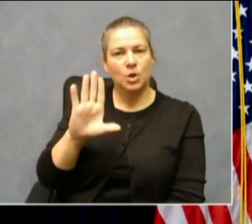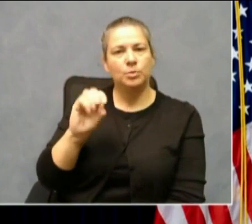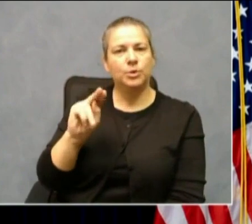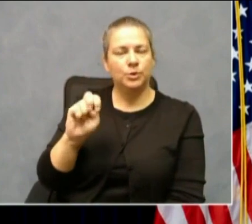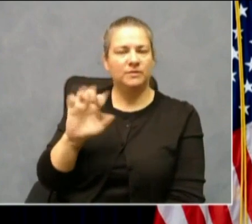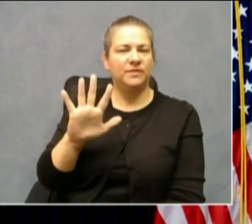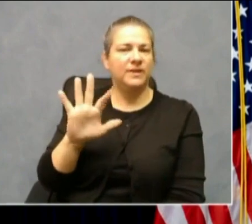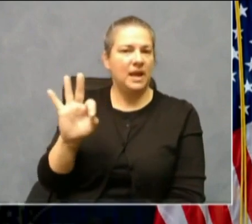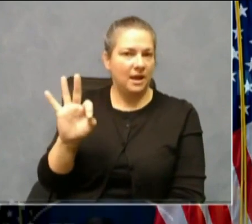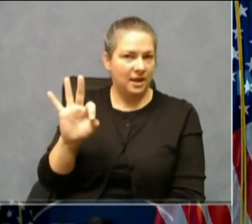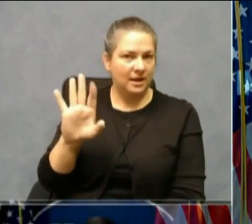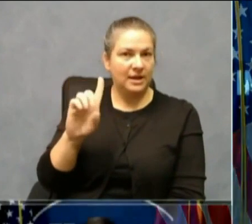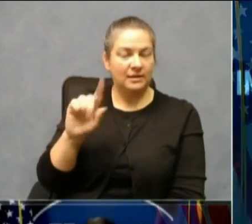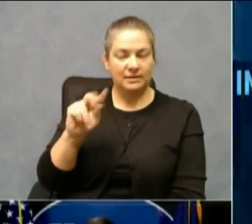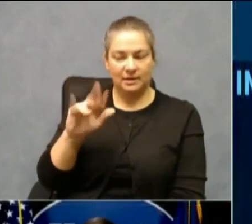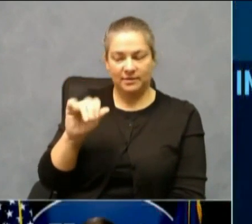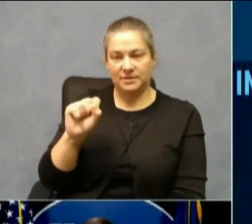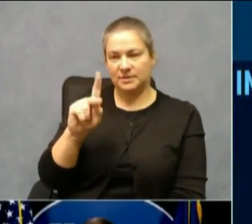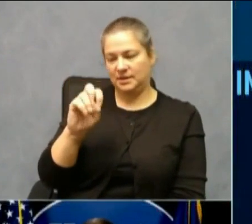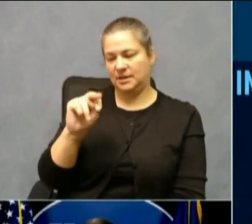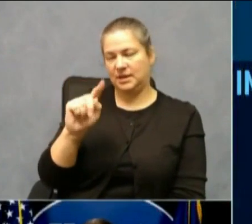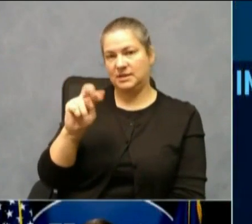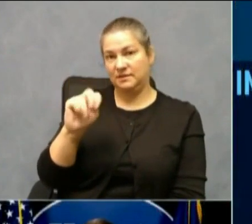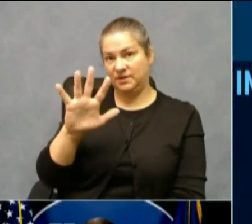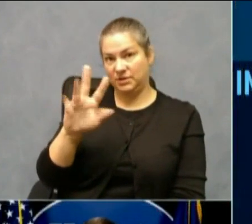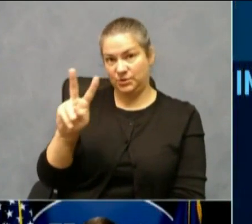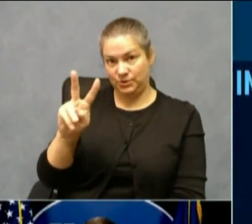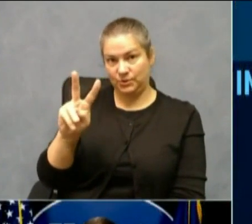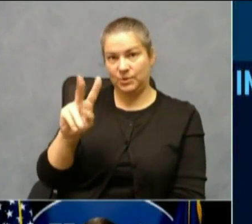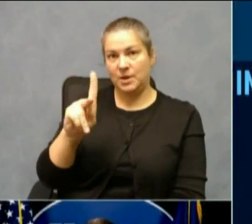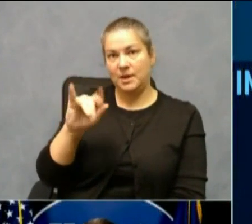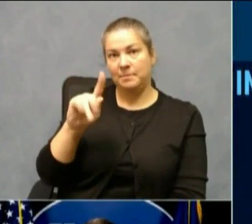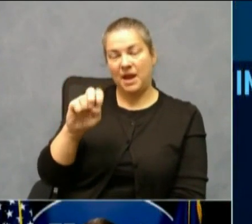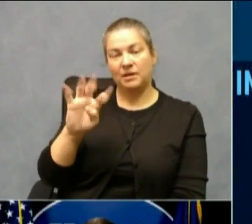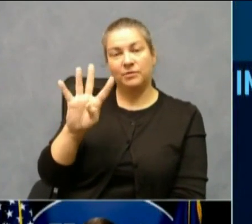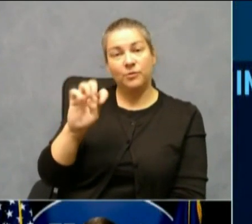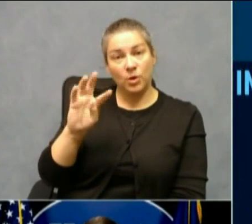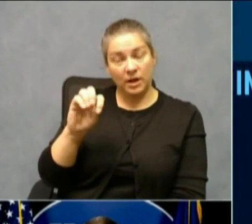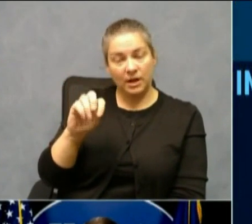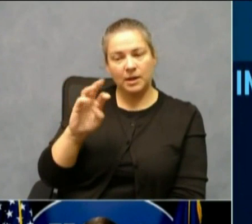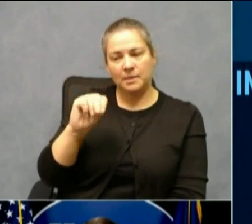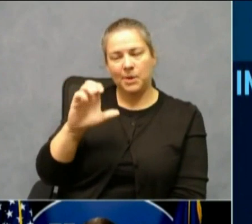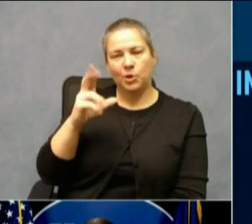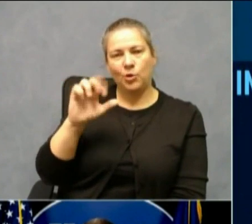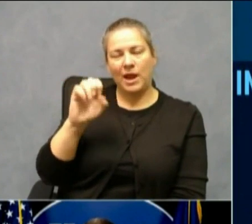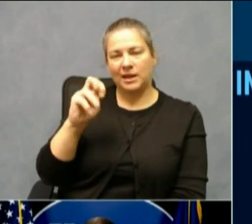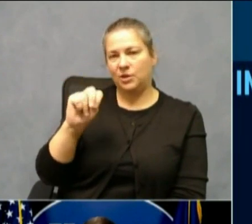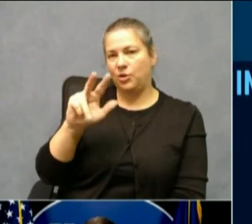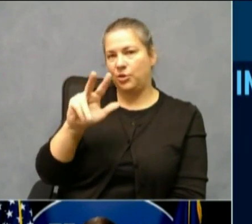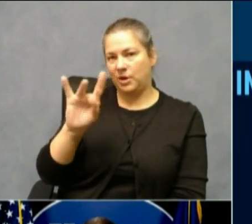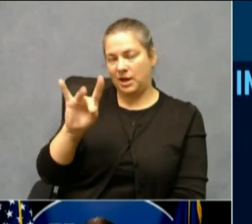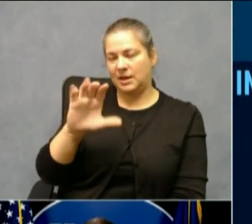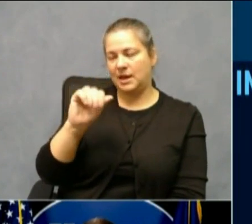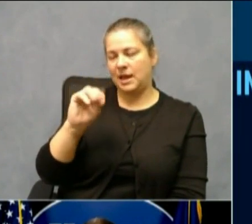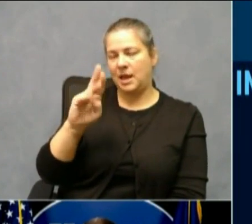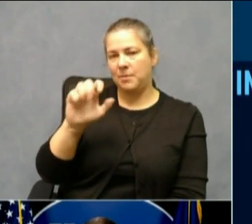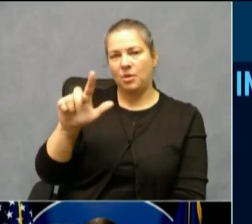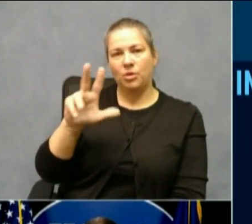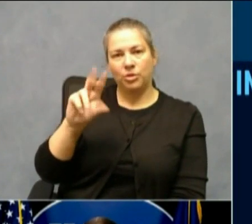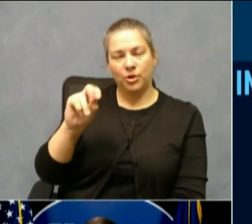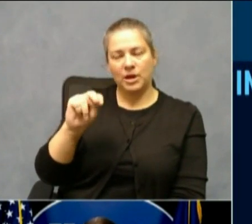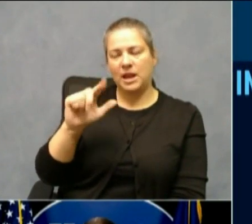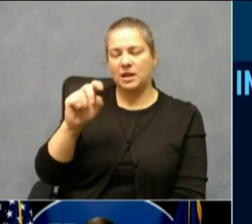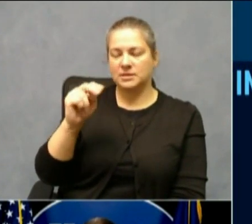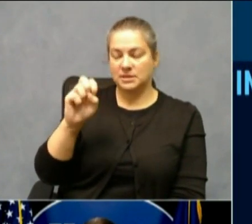59, Davis and Kenton, 52, Pike, 40, McCracken, 38, Campbell, 30, Nelson,